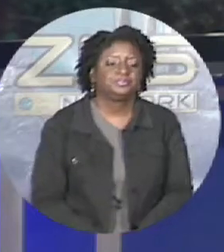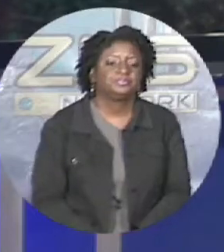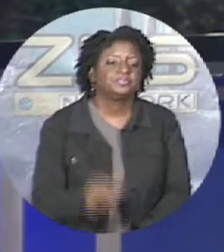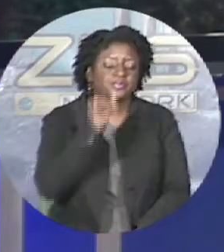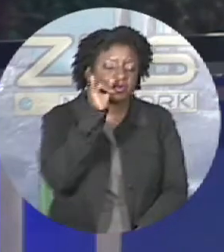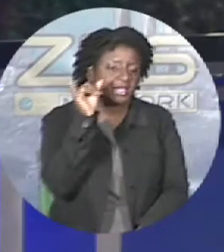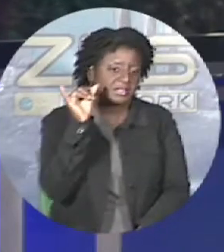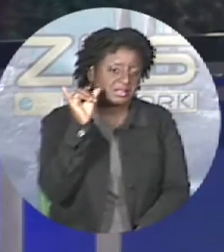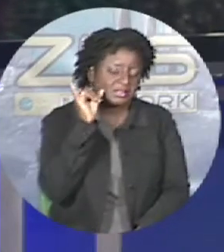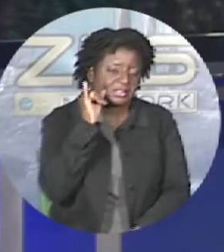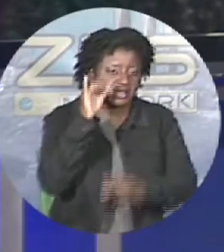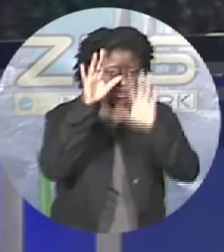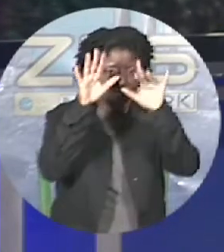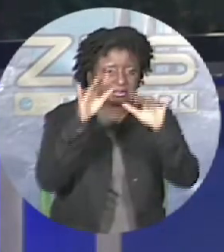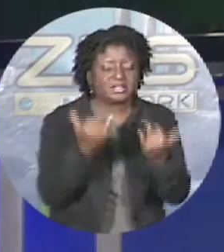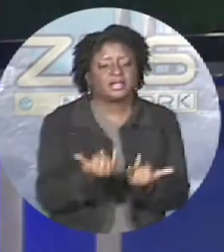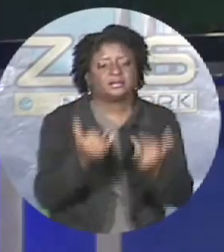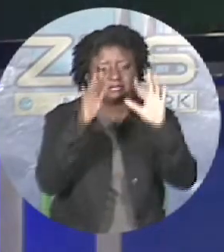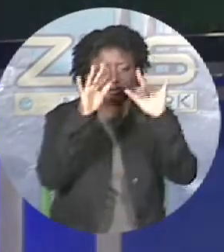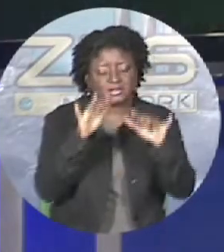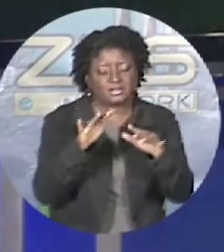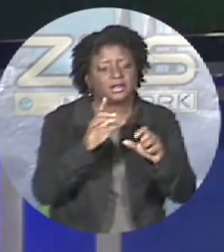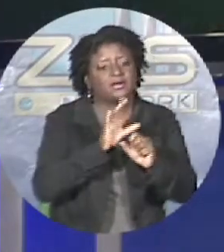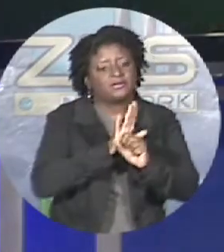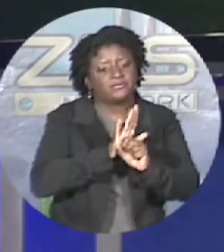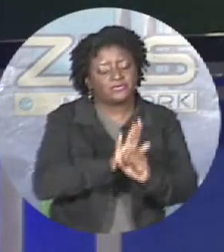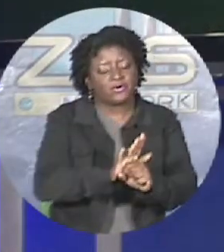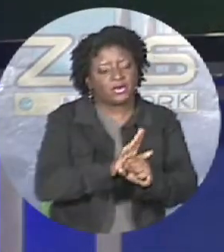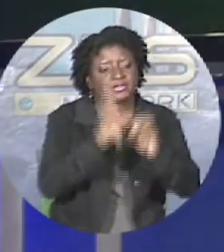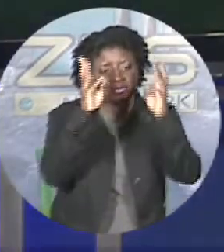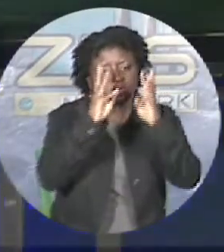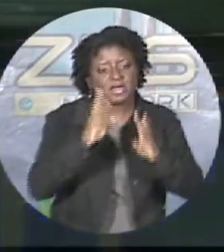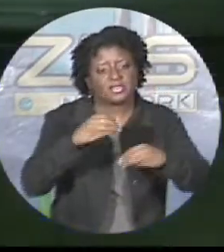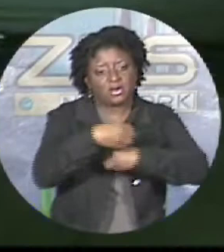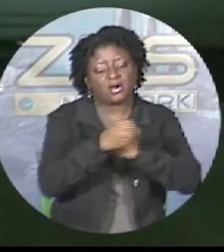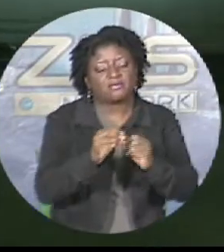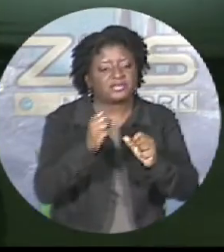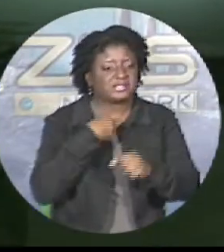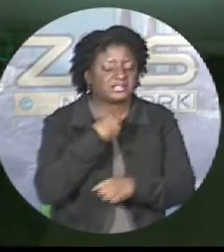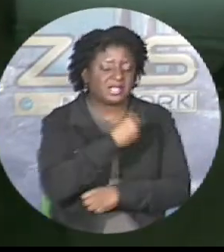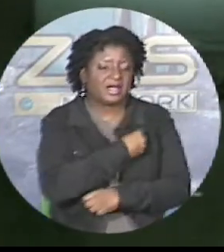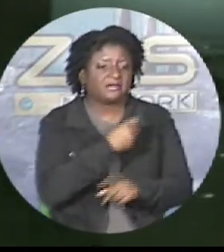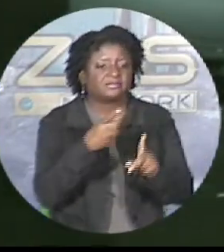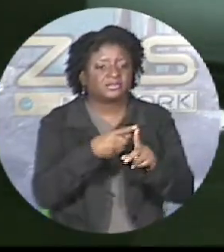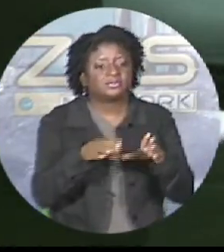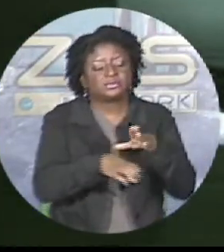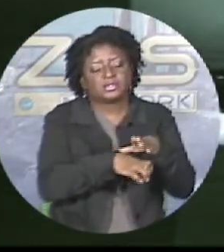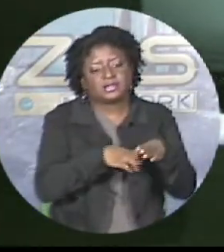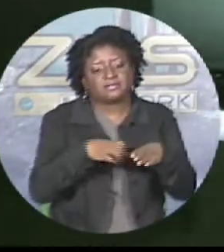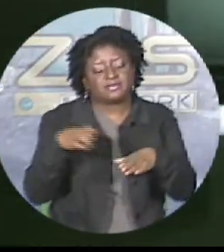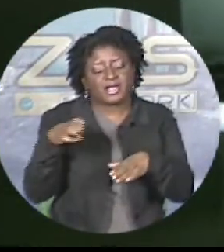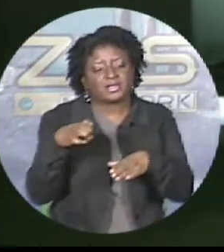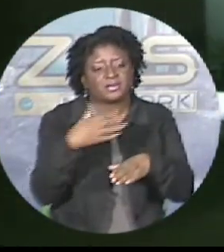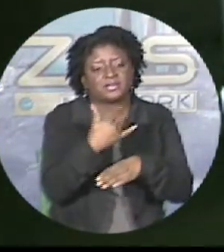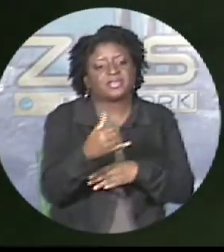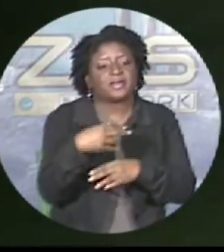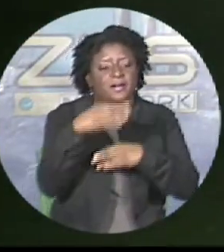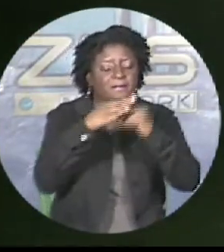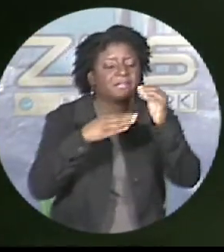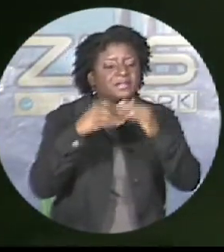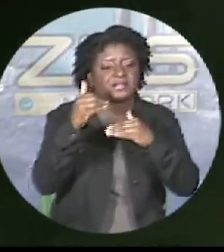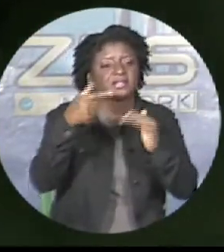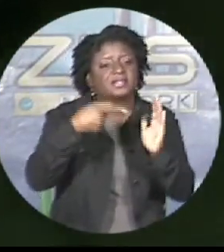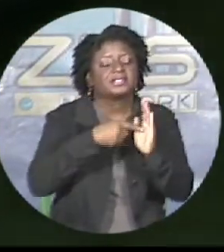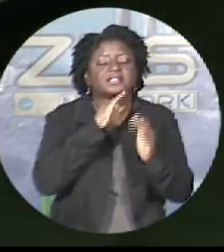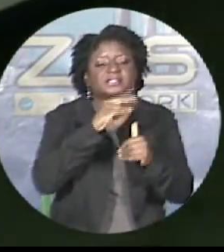Well, yesterday's downpour also forced Met Office staff to evacuate their building. Basin says this is the second time in as many weeks that